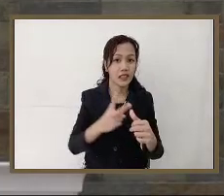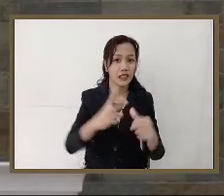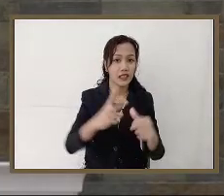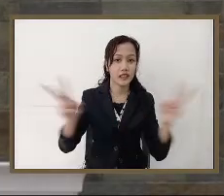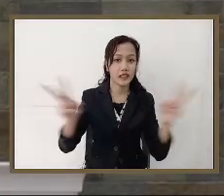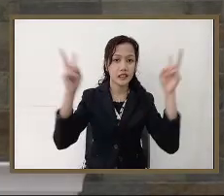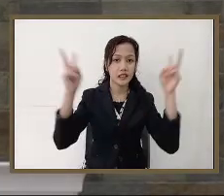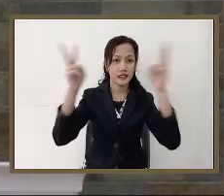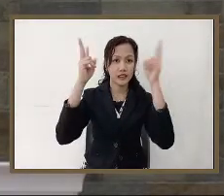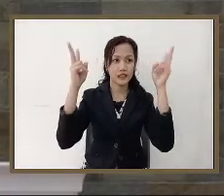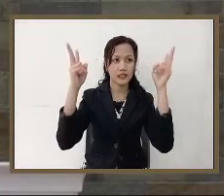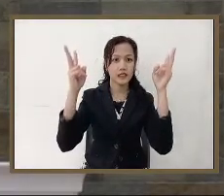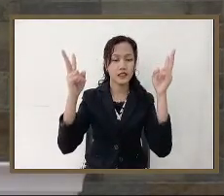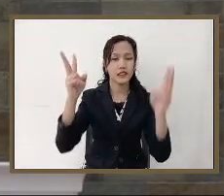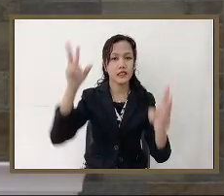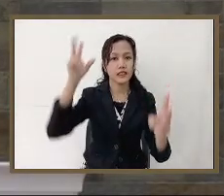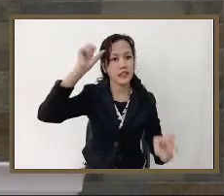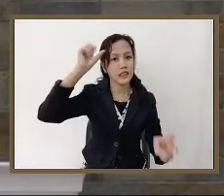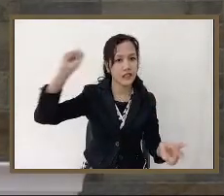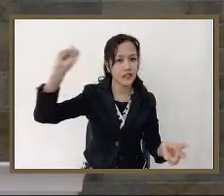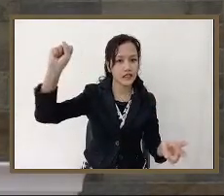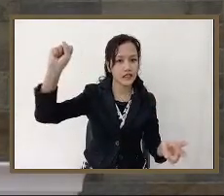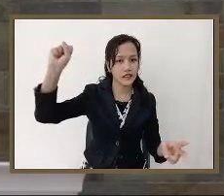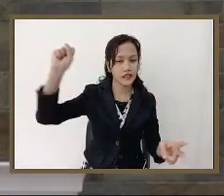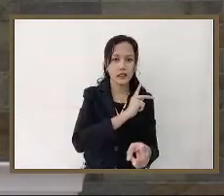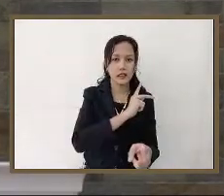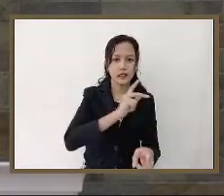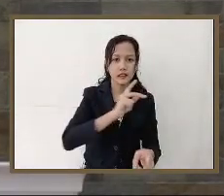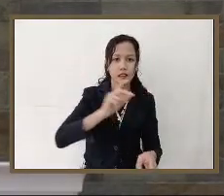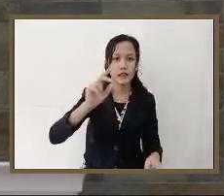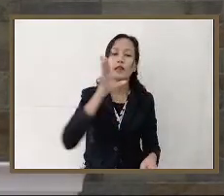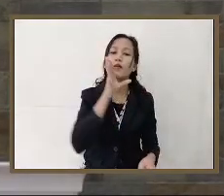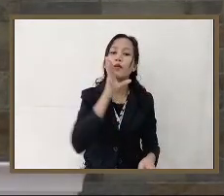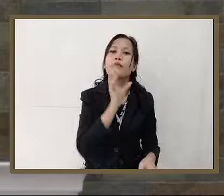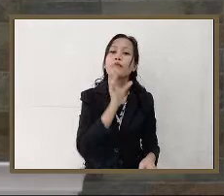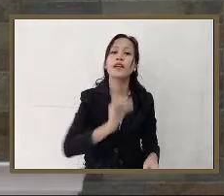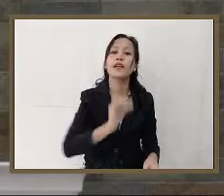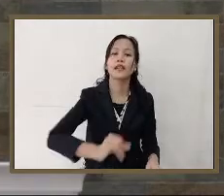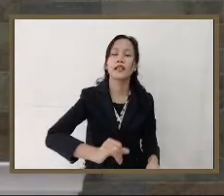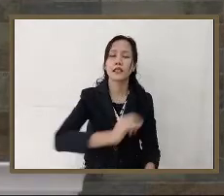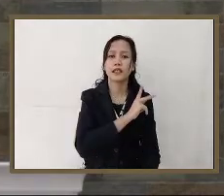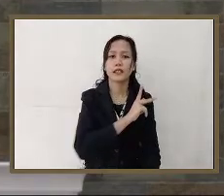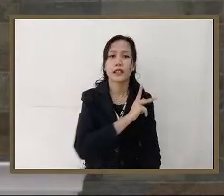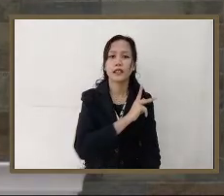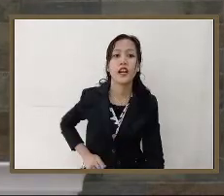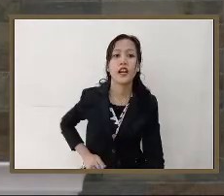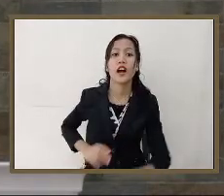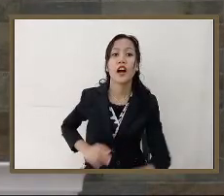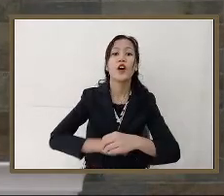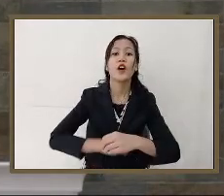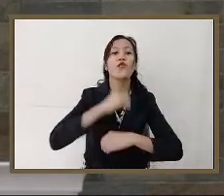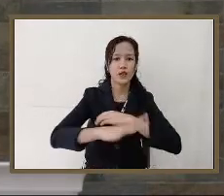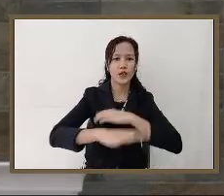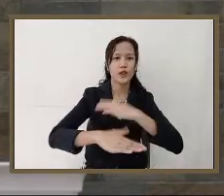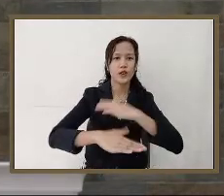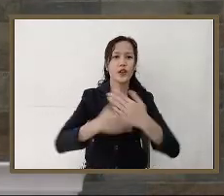Samuel, is his king, his being king over all Israel